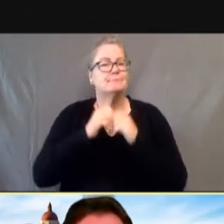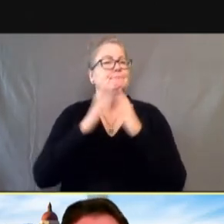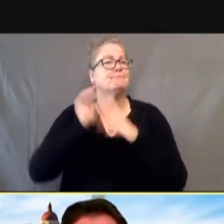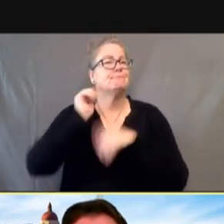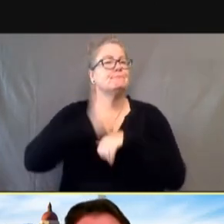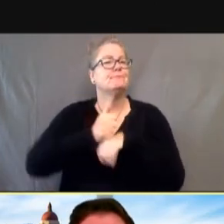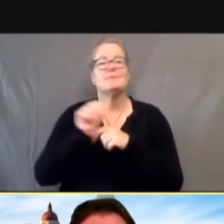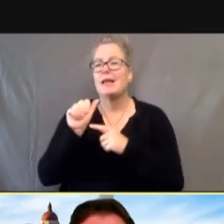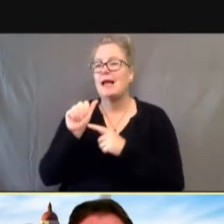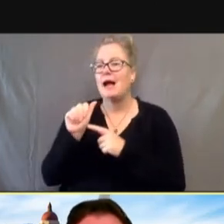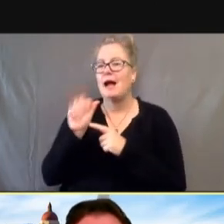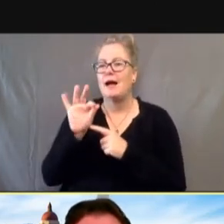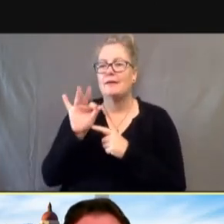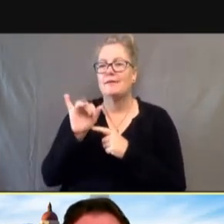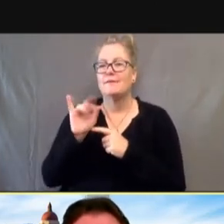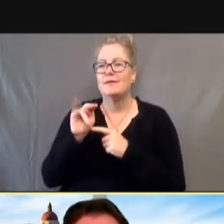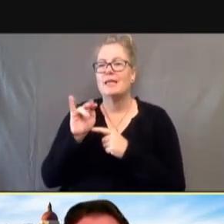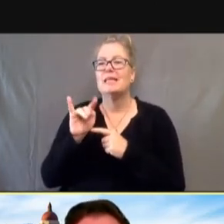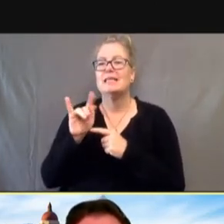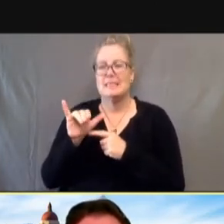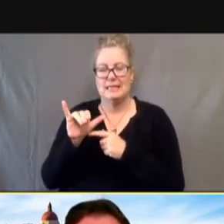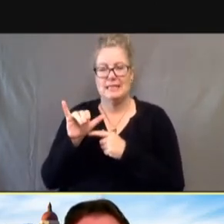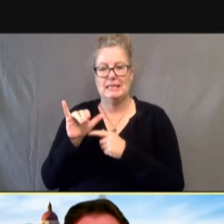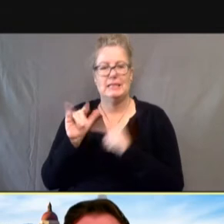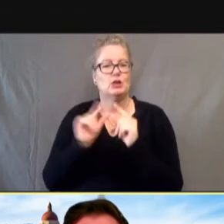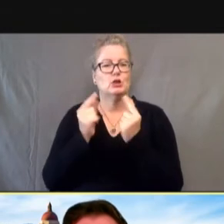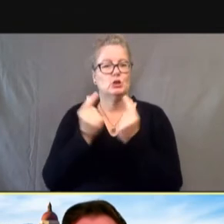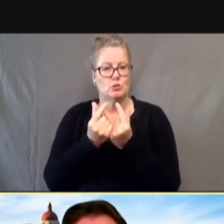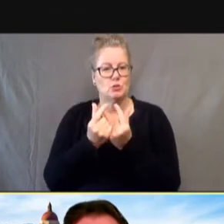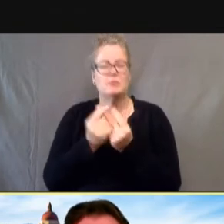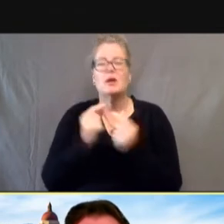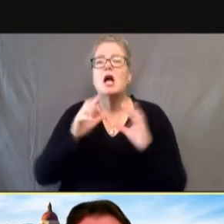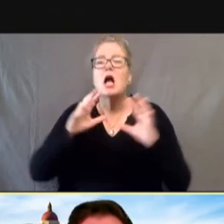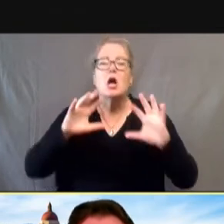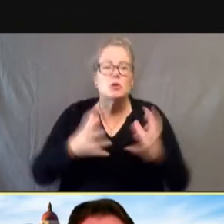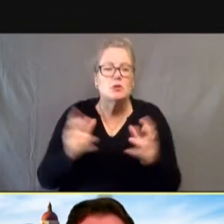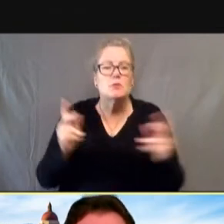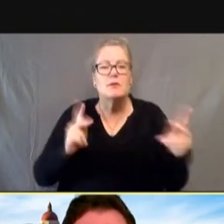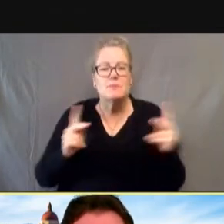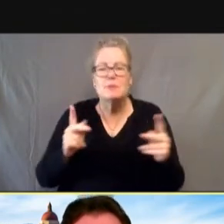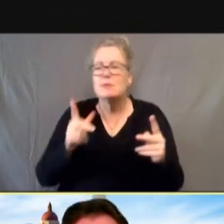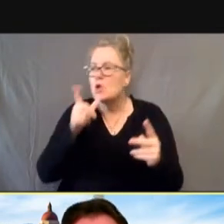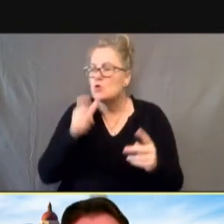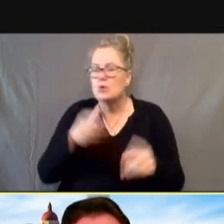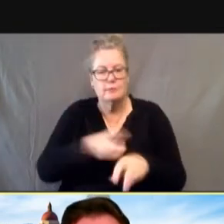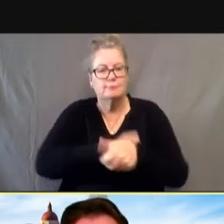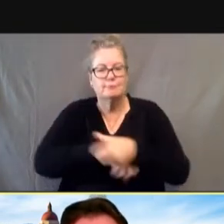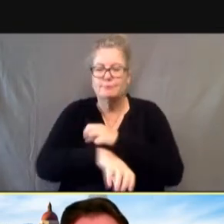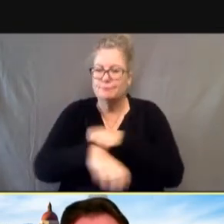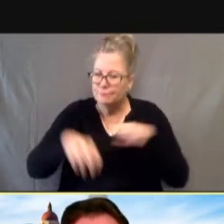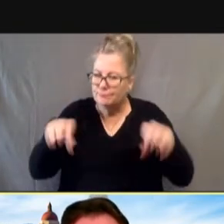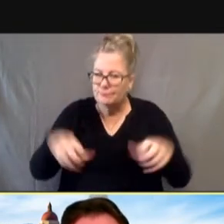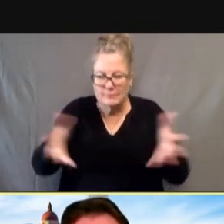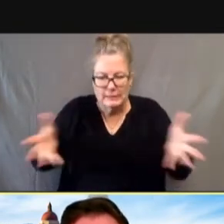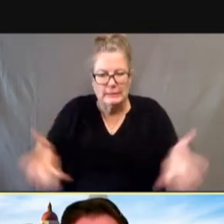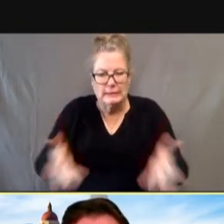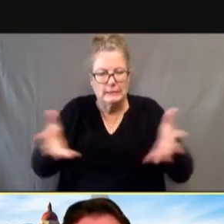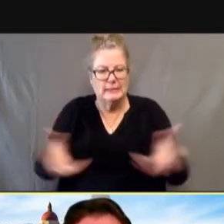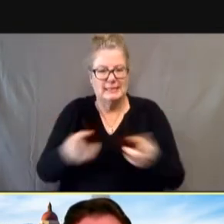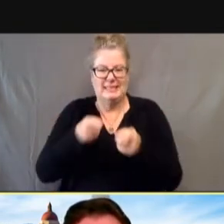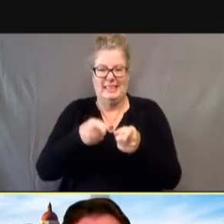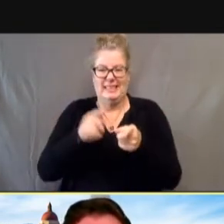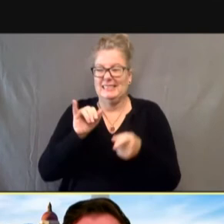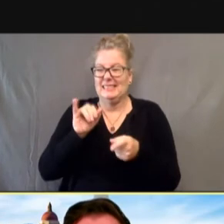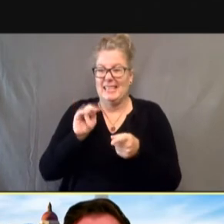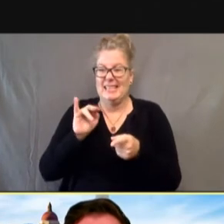to have a group of people who could work on these initiatives and drive it forward. And as when I started the